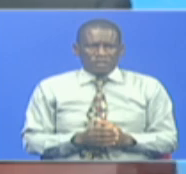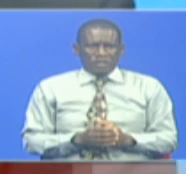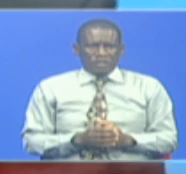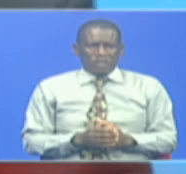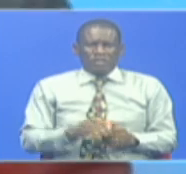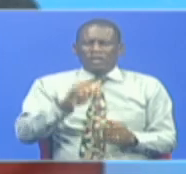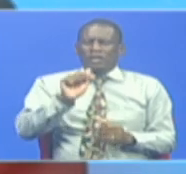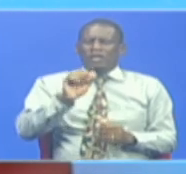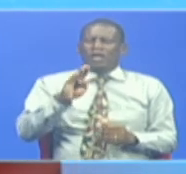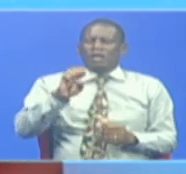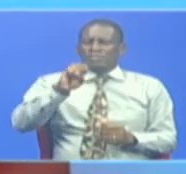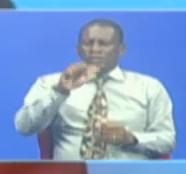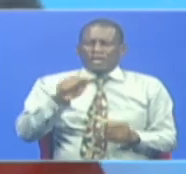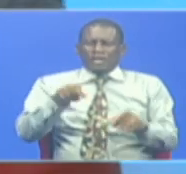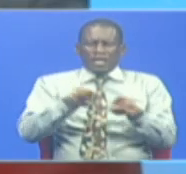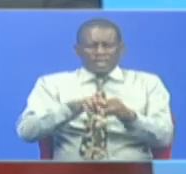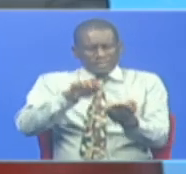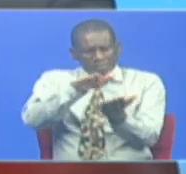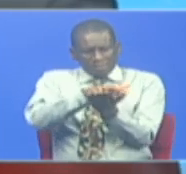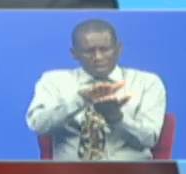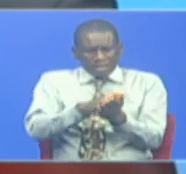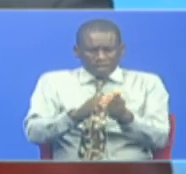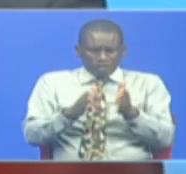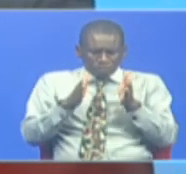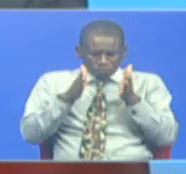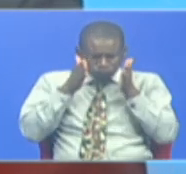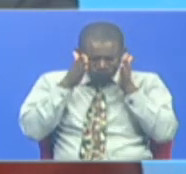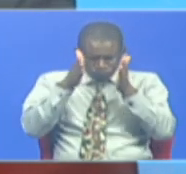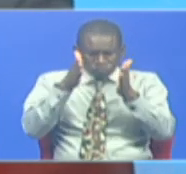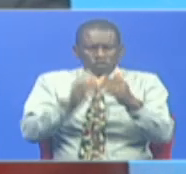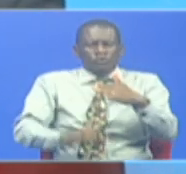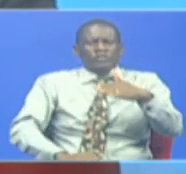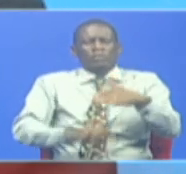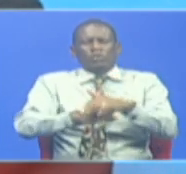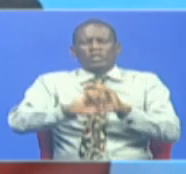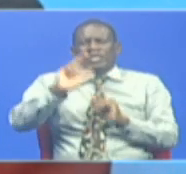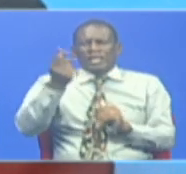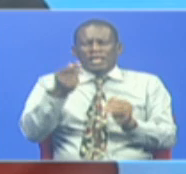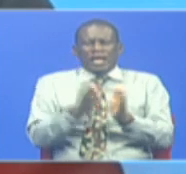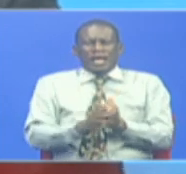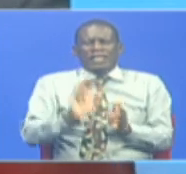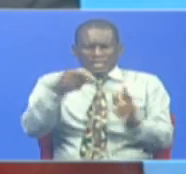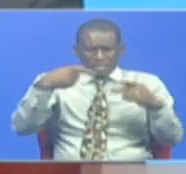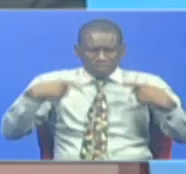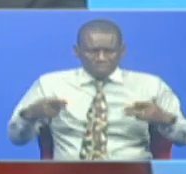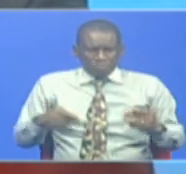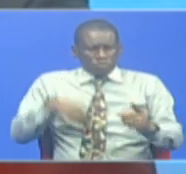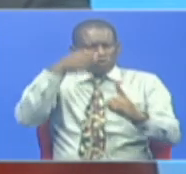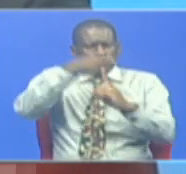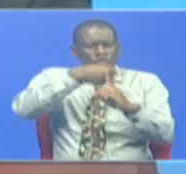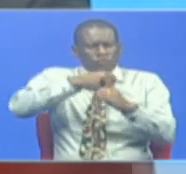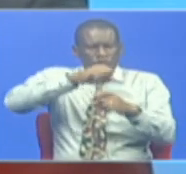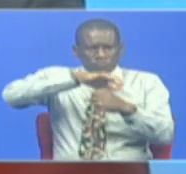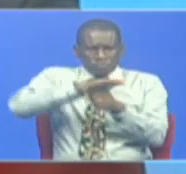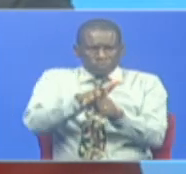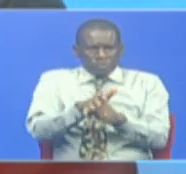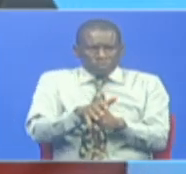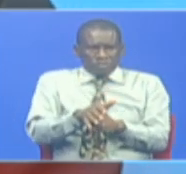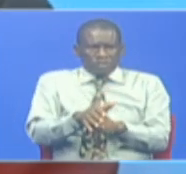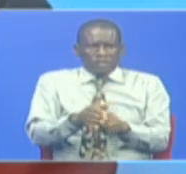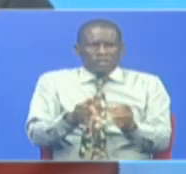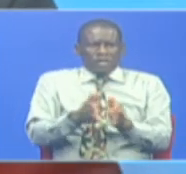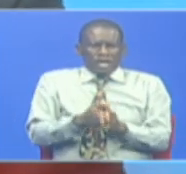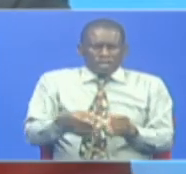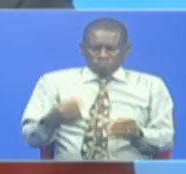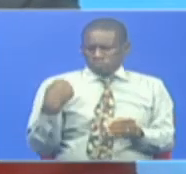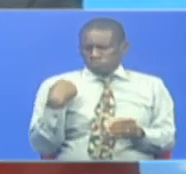Absa as a bank remains absolutely committed to supporting Kenya and Kenyans fight this pandemic. And we